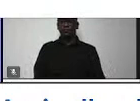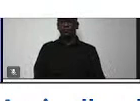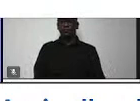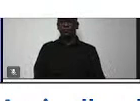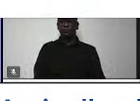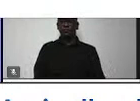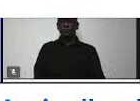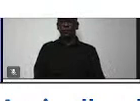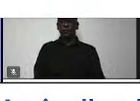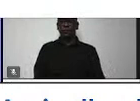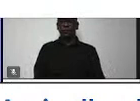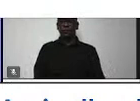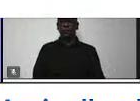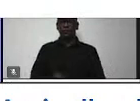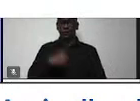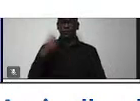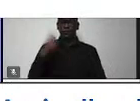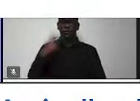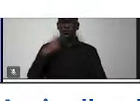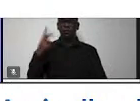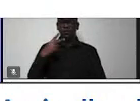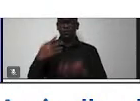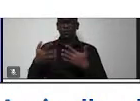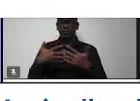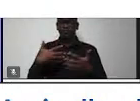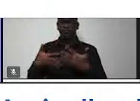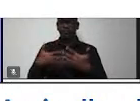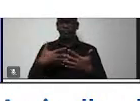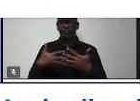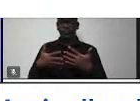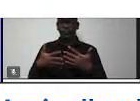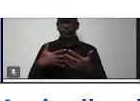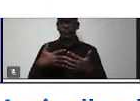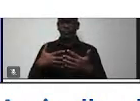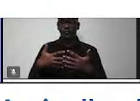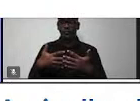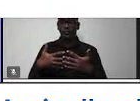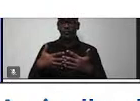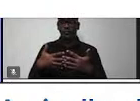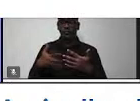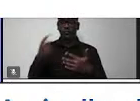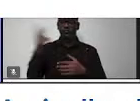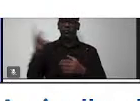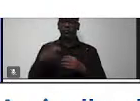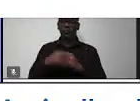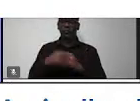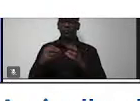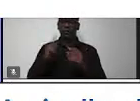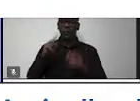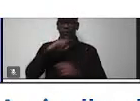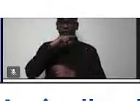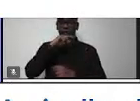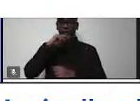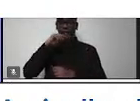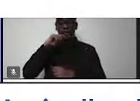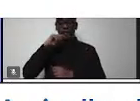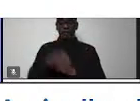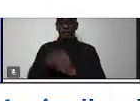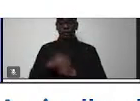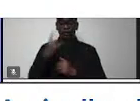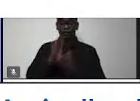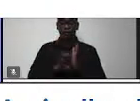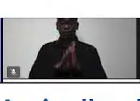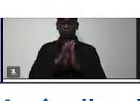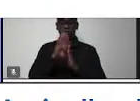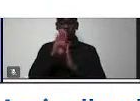In terms actually of the product categories, your edible fruit and nuts category have been actually increasing, you